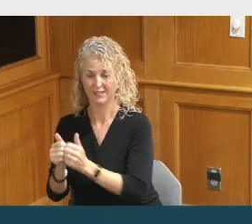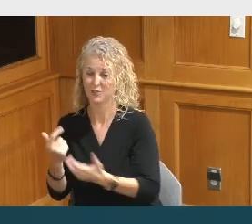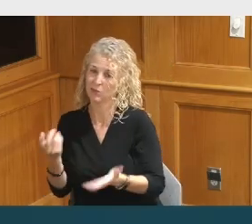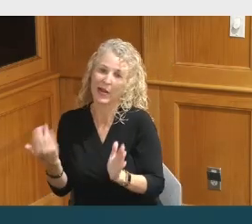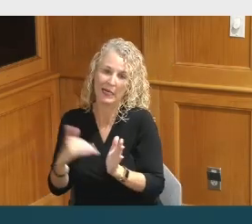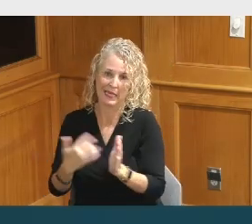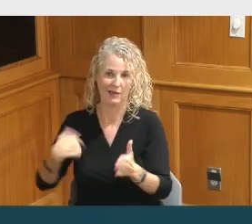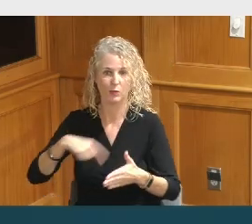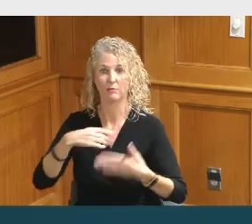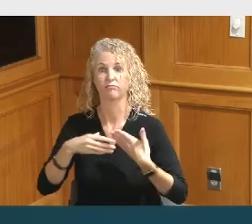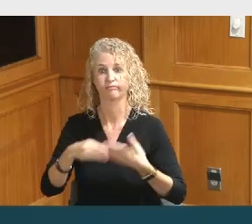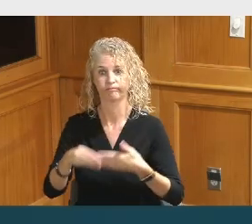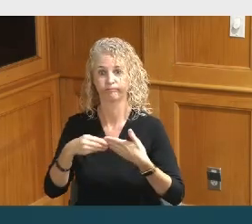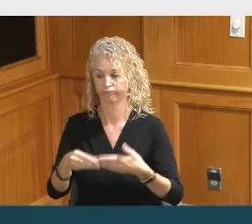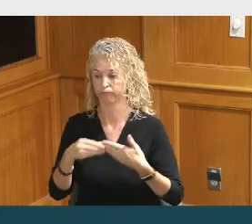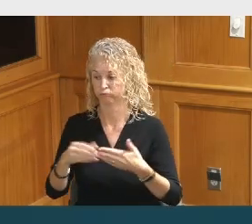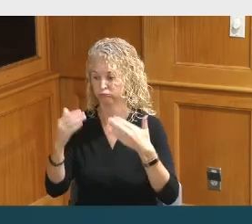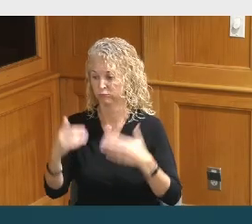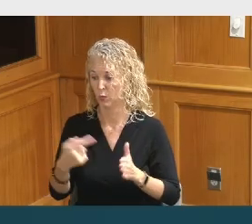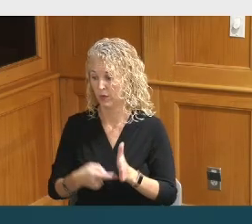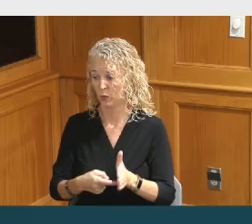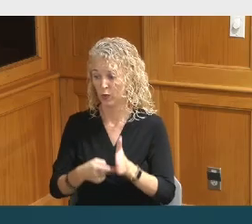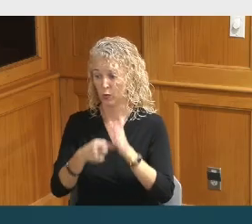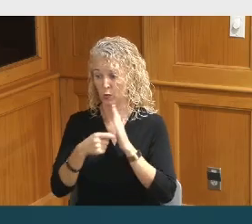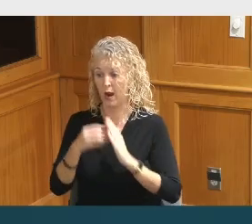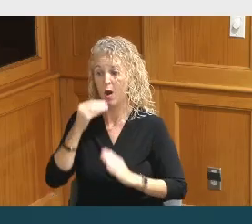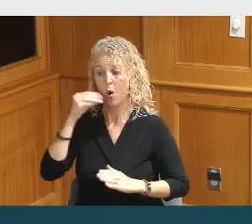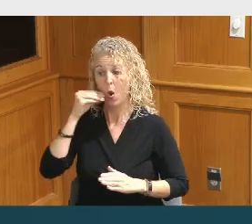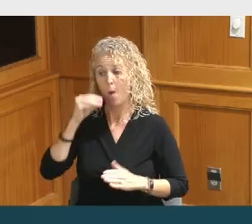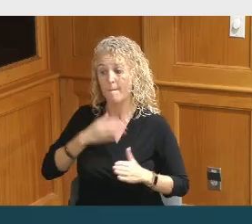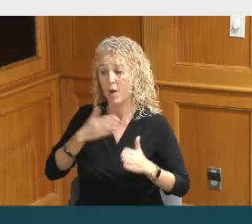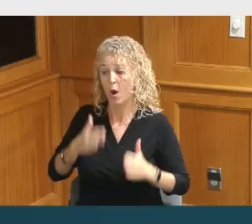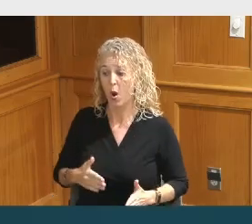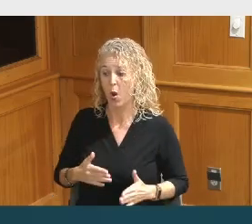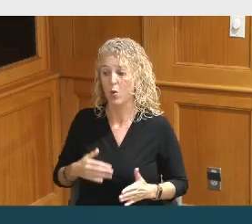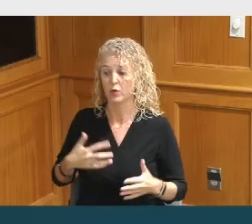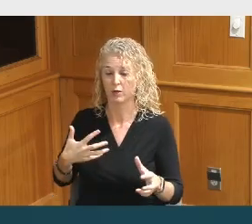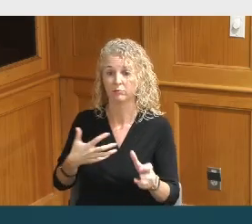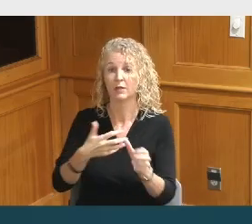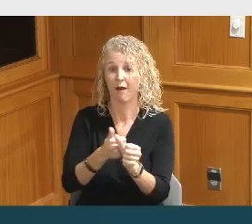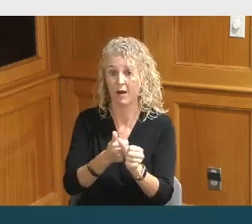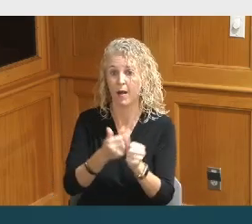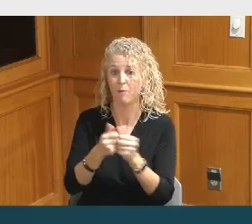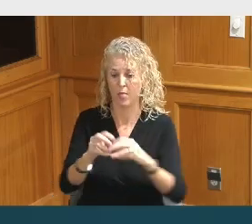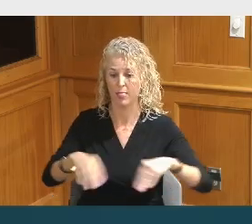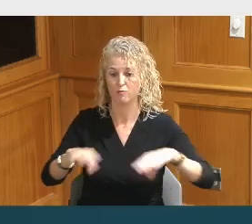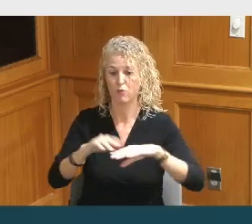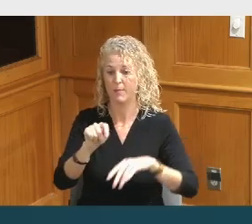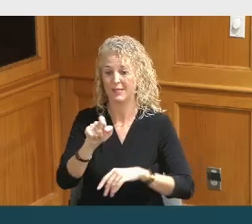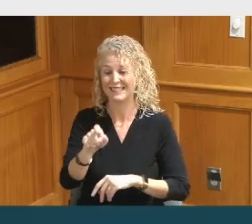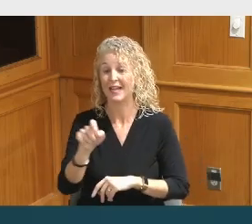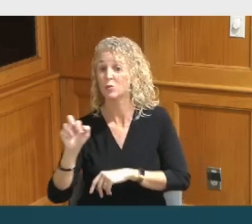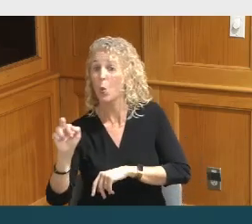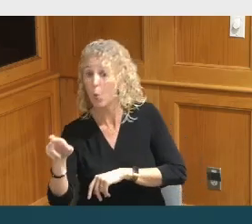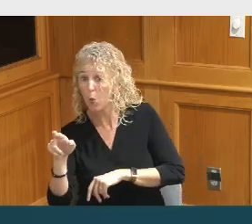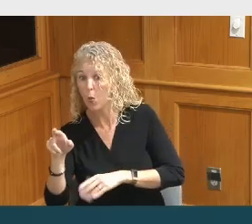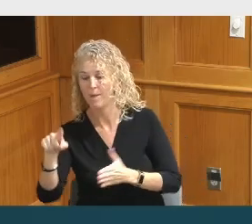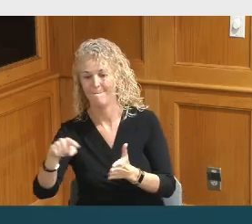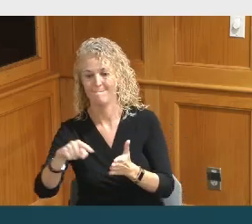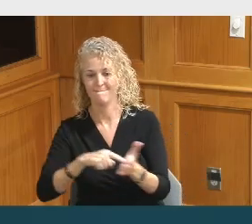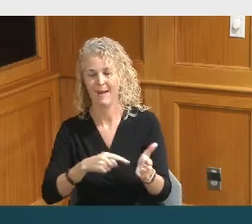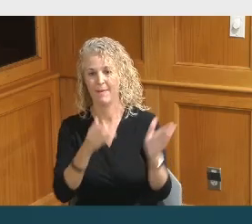flexible. And also we do require that the homeowner is current on their property taxes or that they are on an approved payment